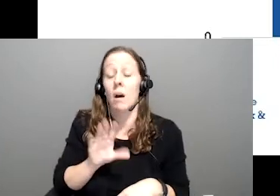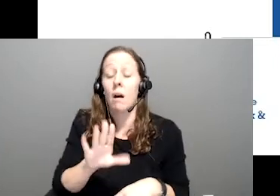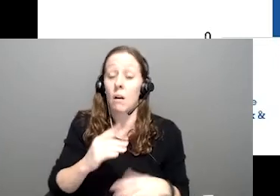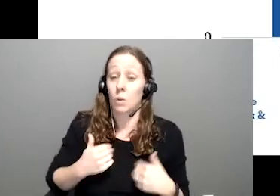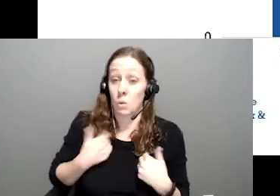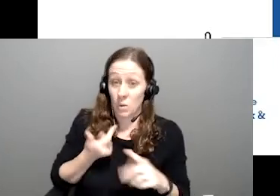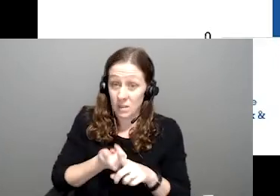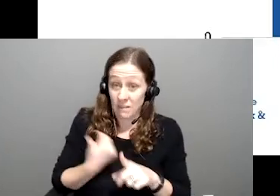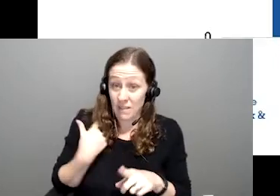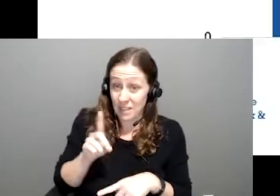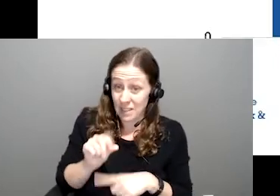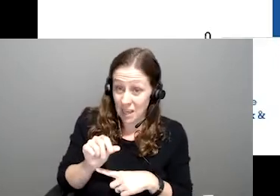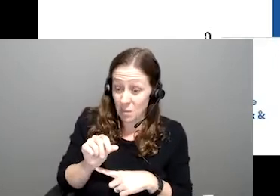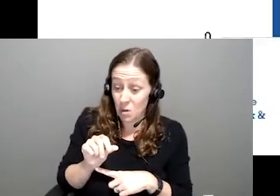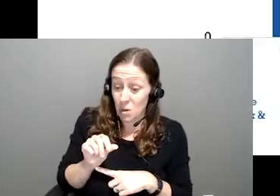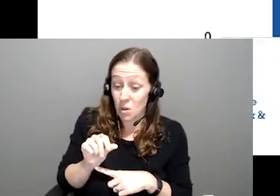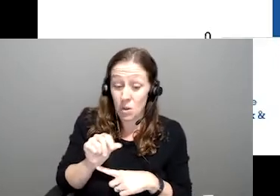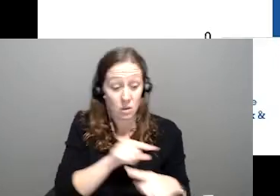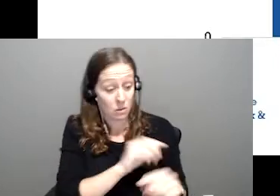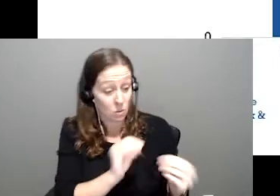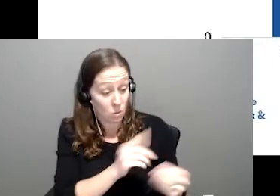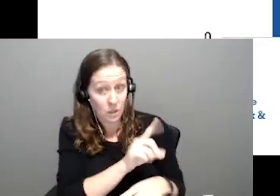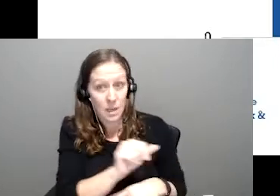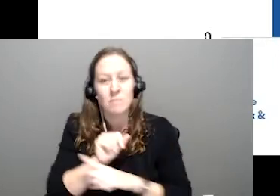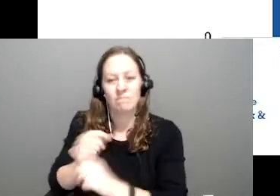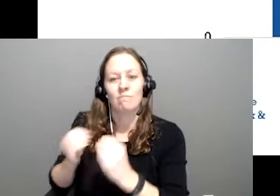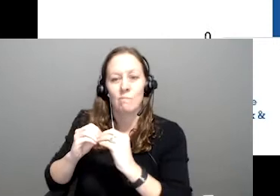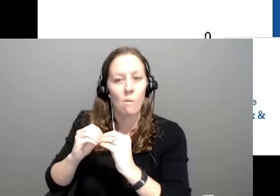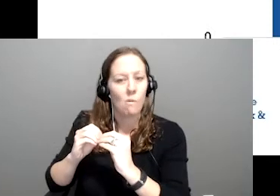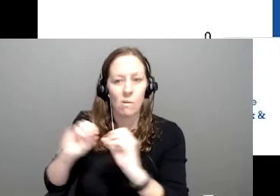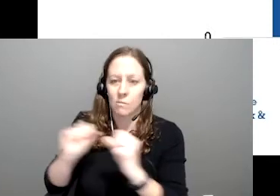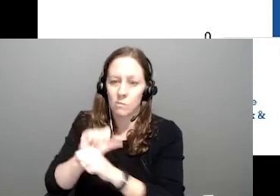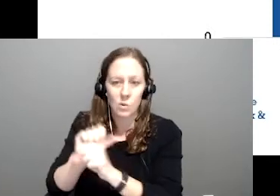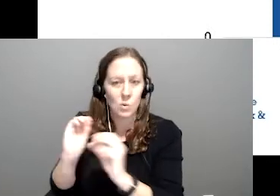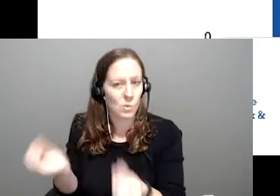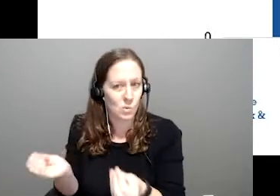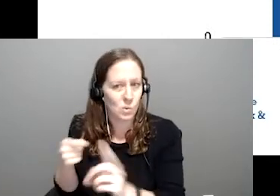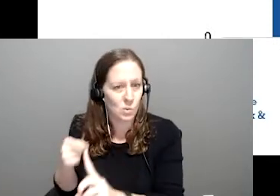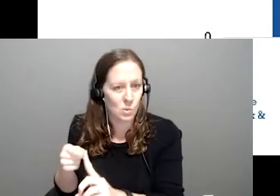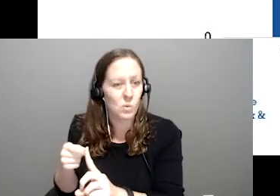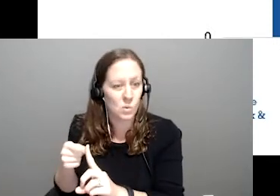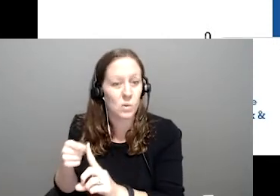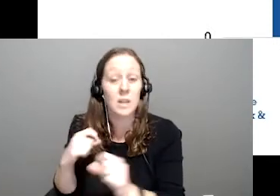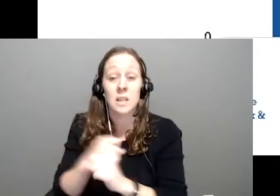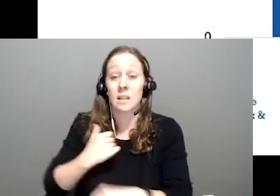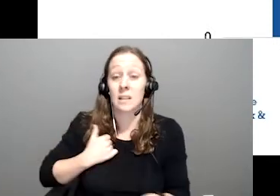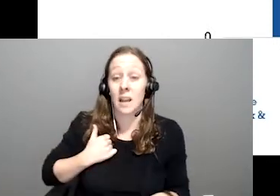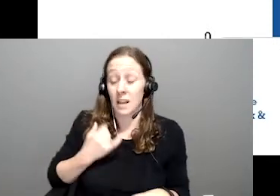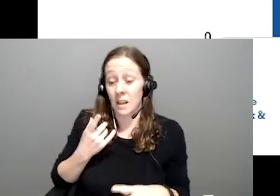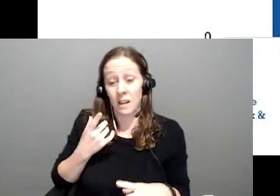likely to be employed when compared to those without a disability. And data from Statistics Canada shows that young adults with more